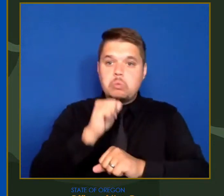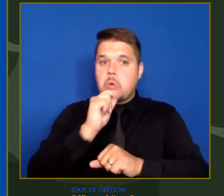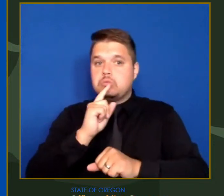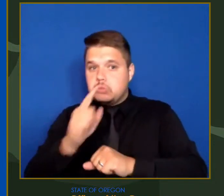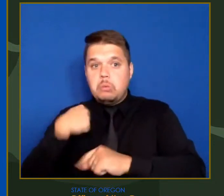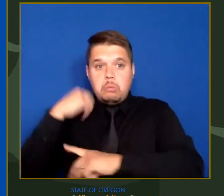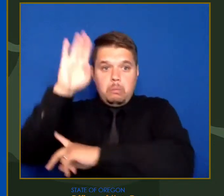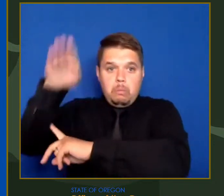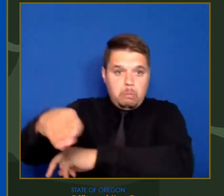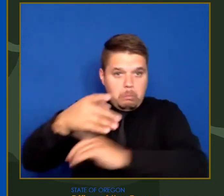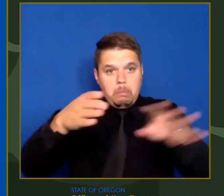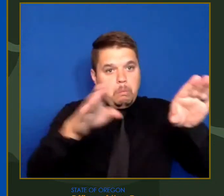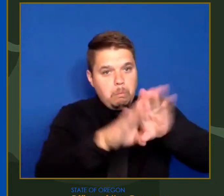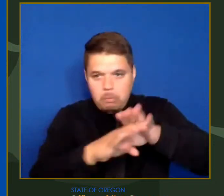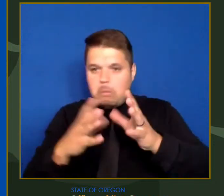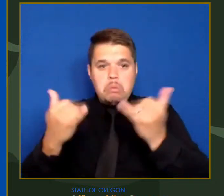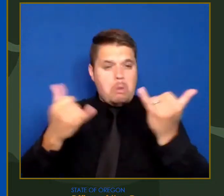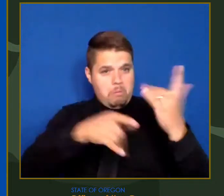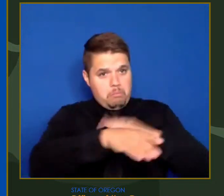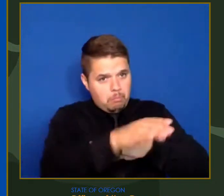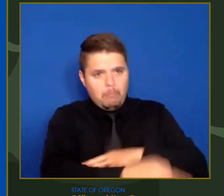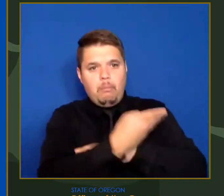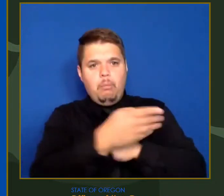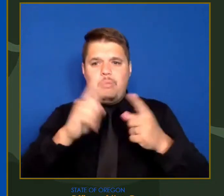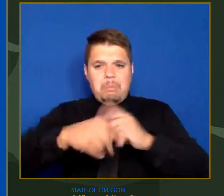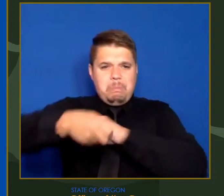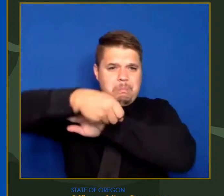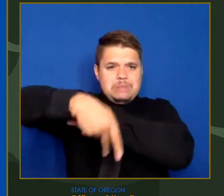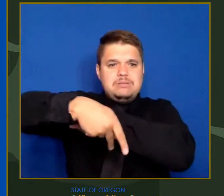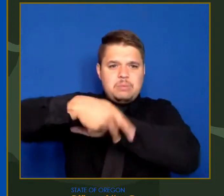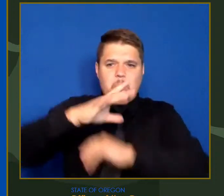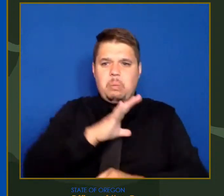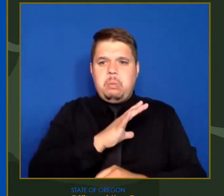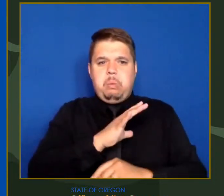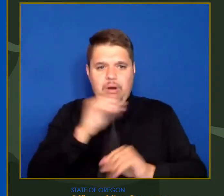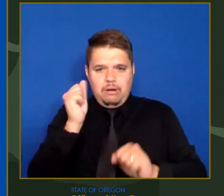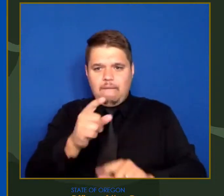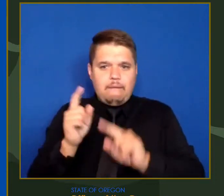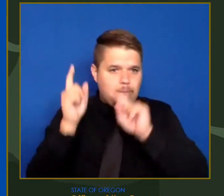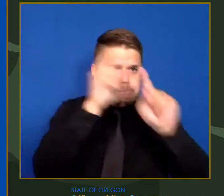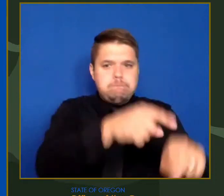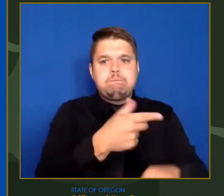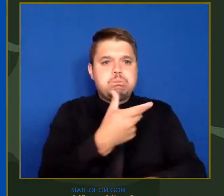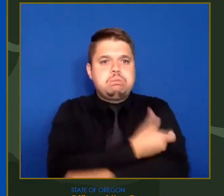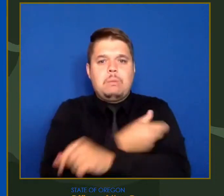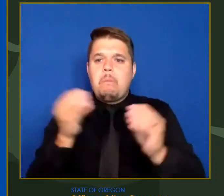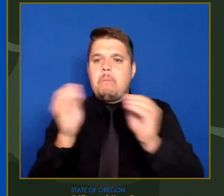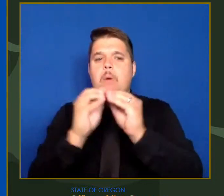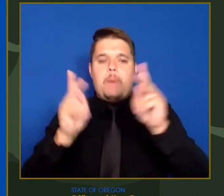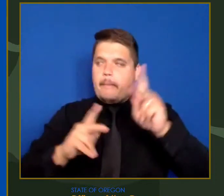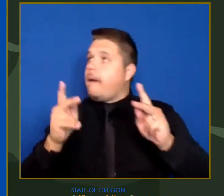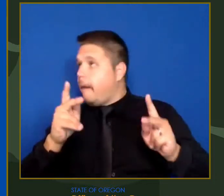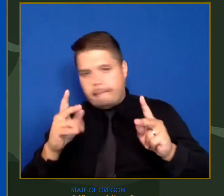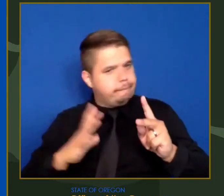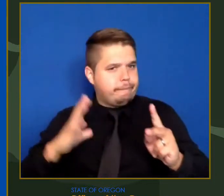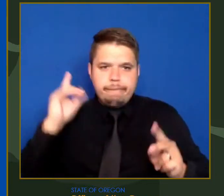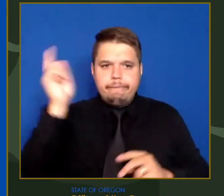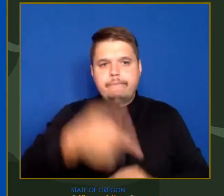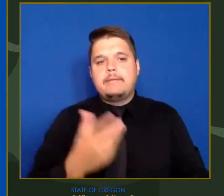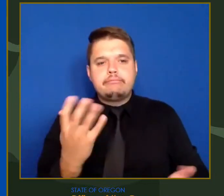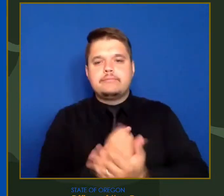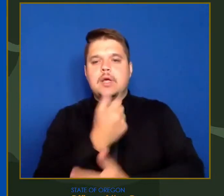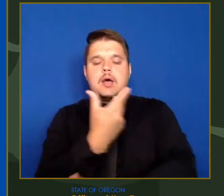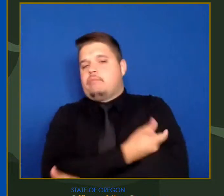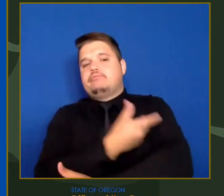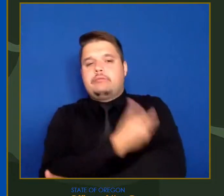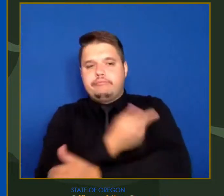so more people like that can get in and get vaccinated. Now let me turn it over to Dr. Seidlinger to talk more about why it's so important to get